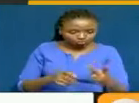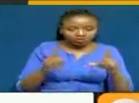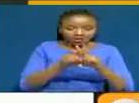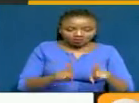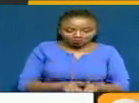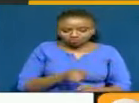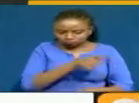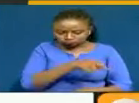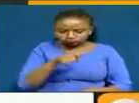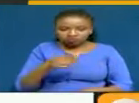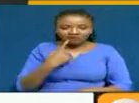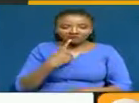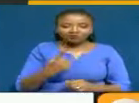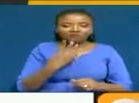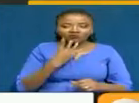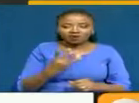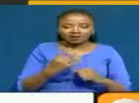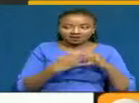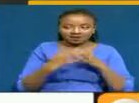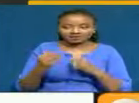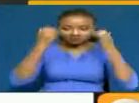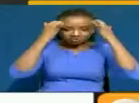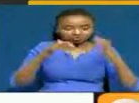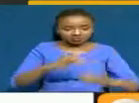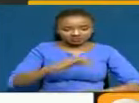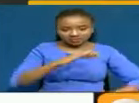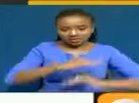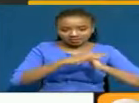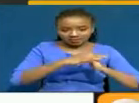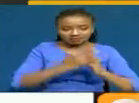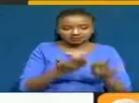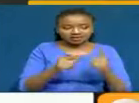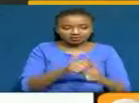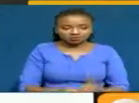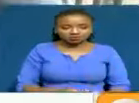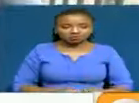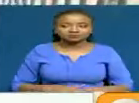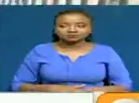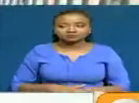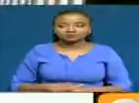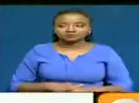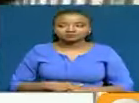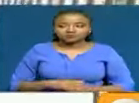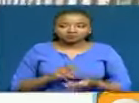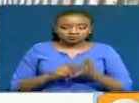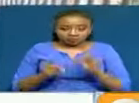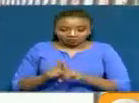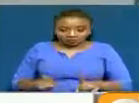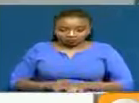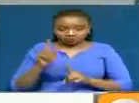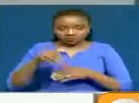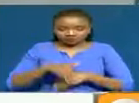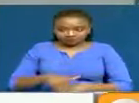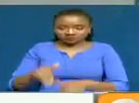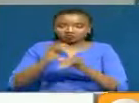480 learners. For the ASAL areas, the nearest institution should have at least 60 learners. Institutions must also